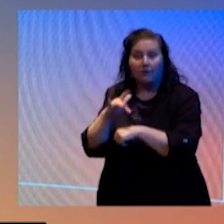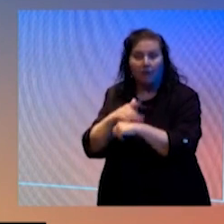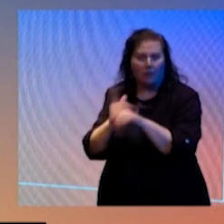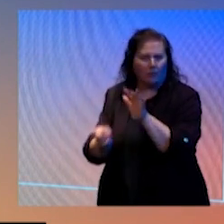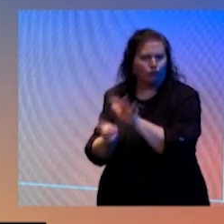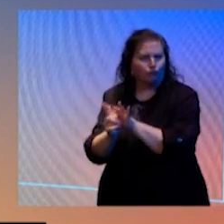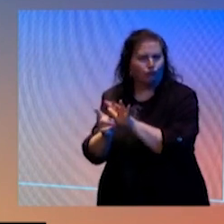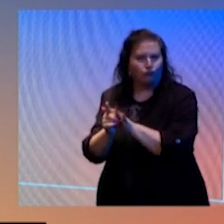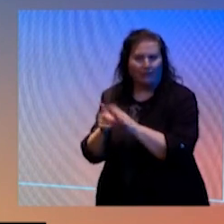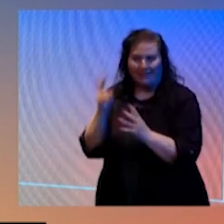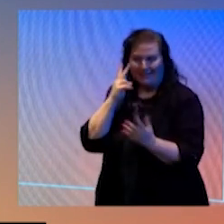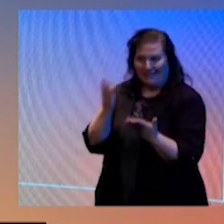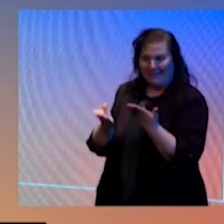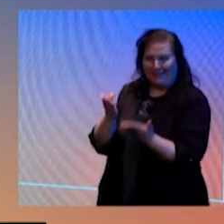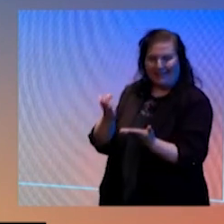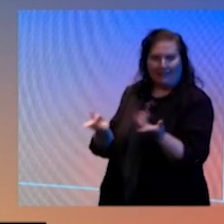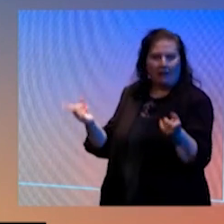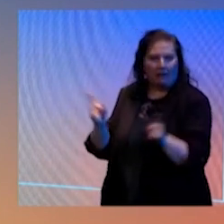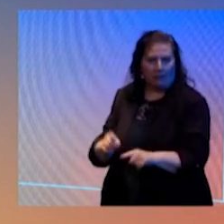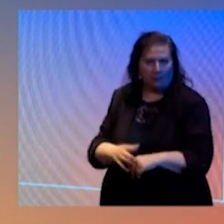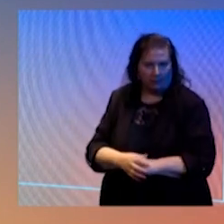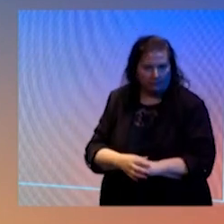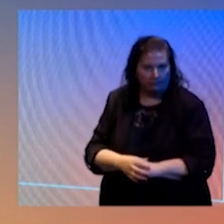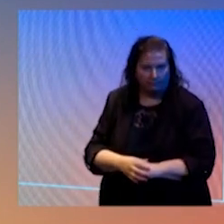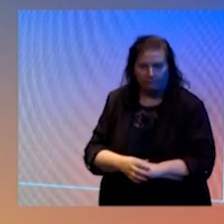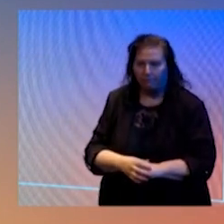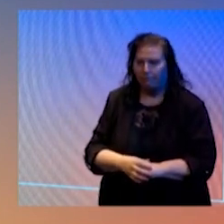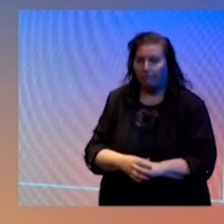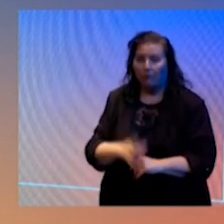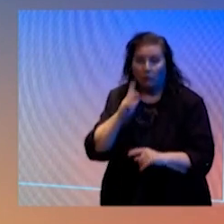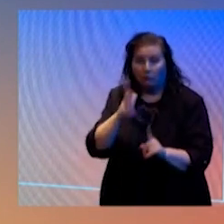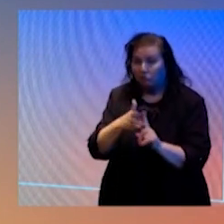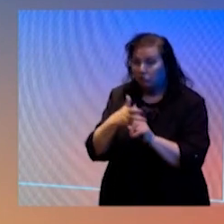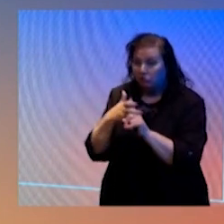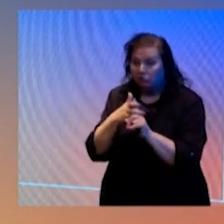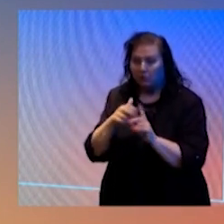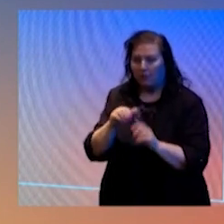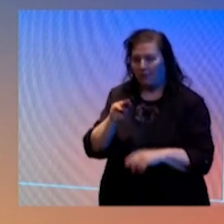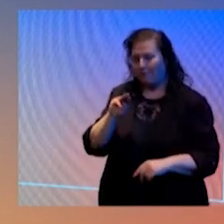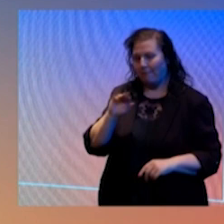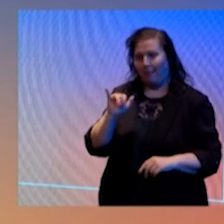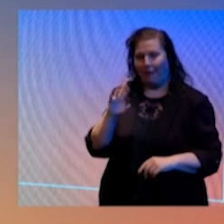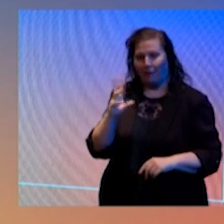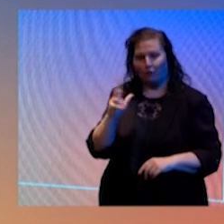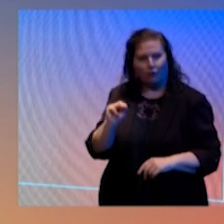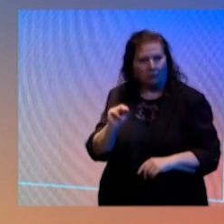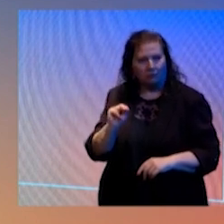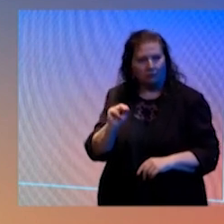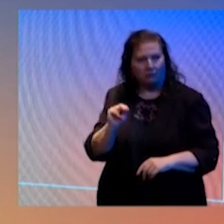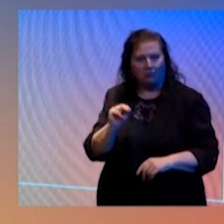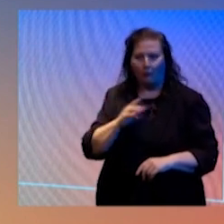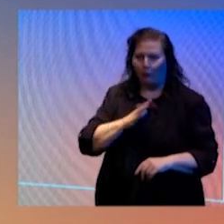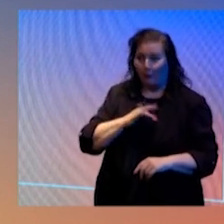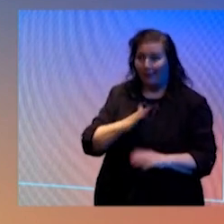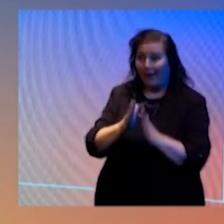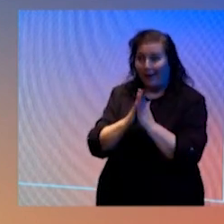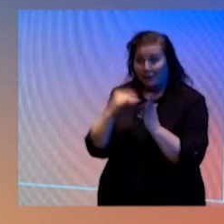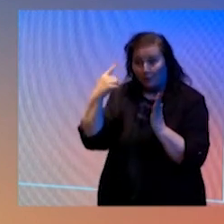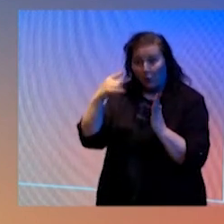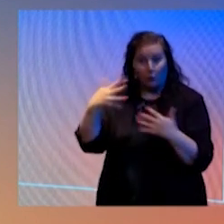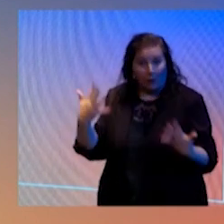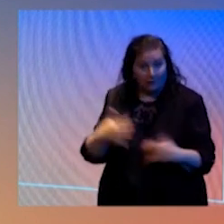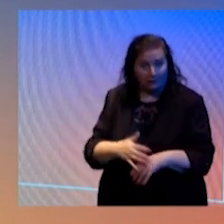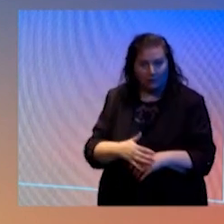before our eyes. And when we are able to recruit Micron, one of the things they ask for is, do you have